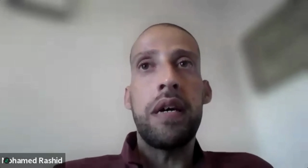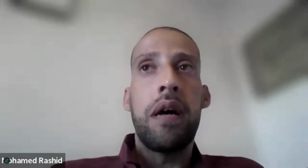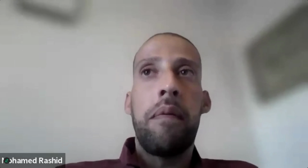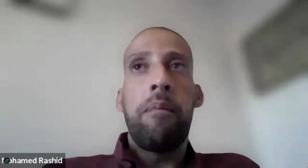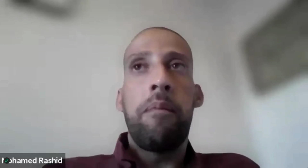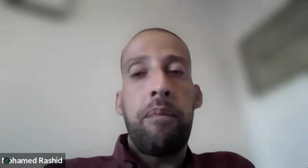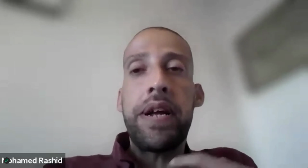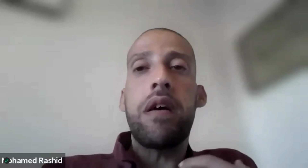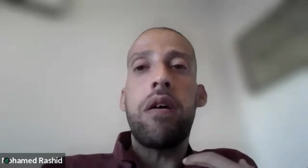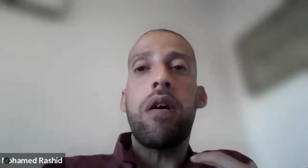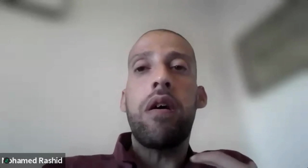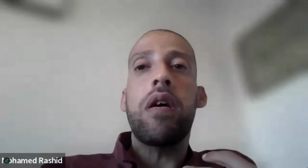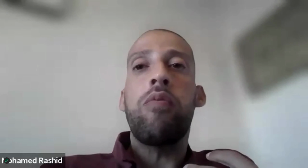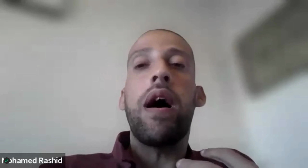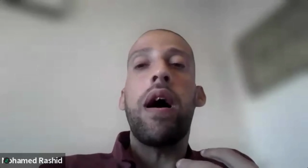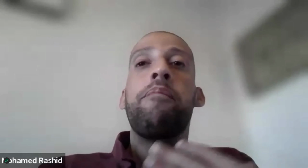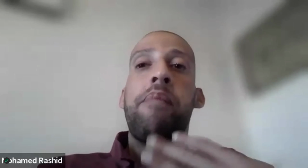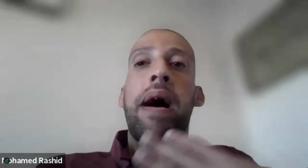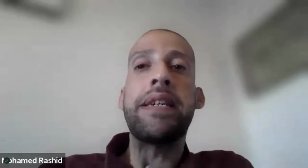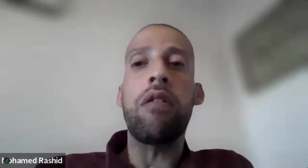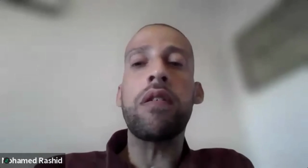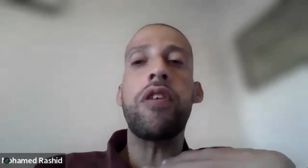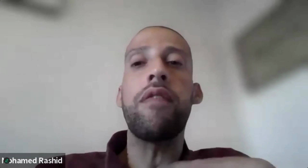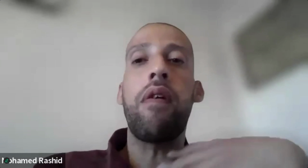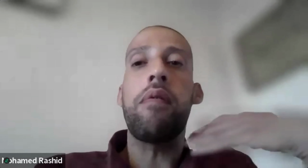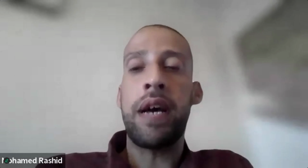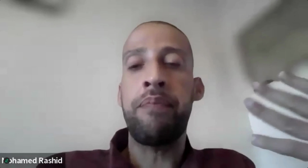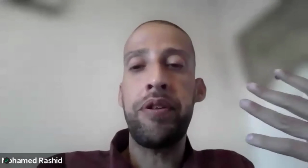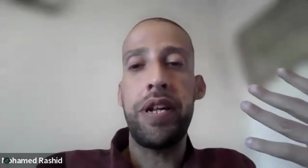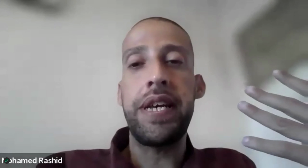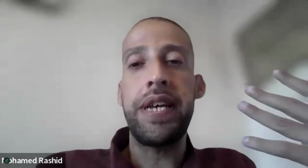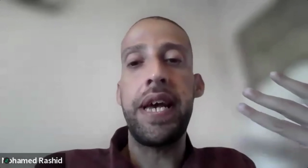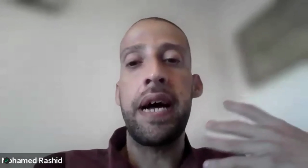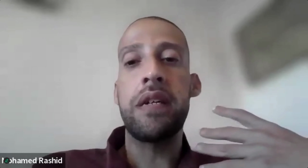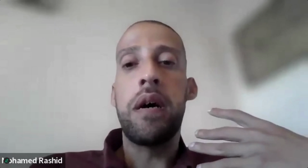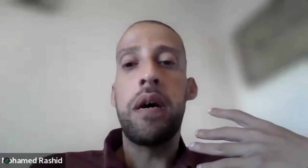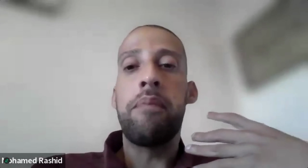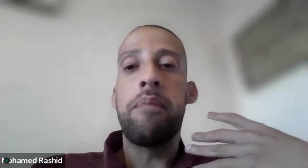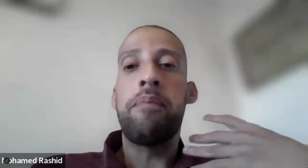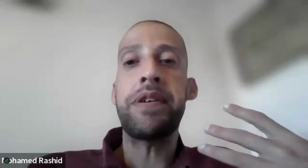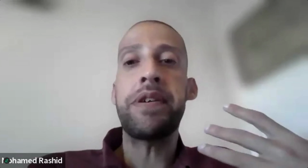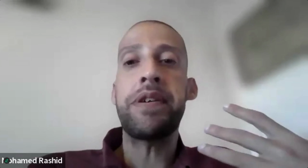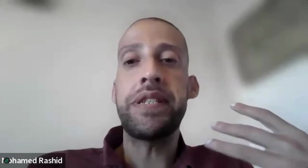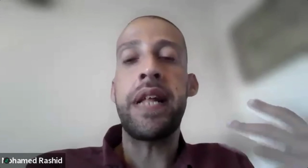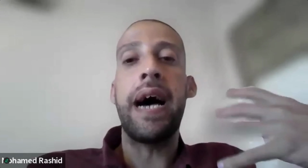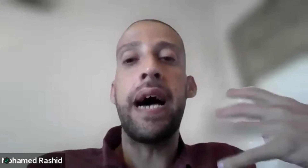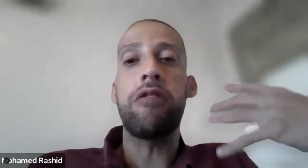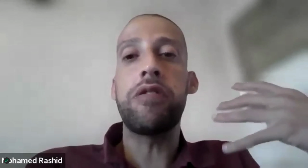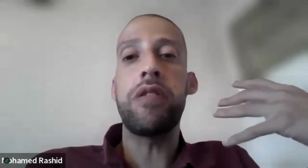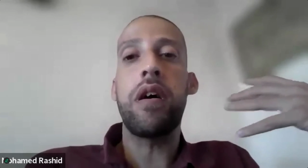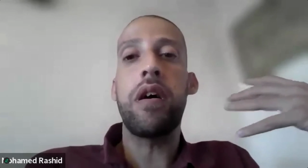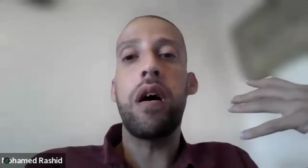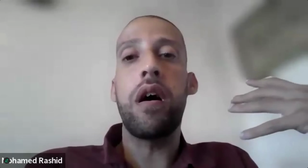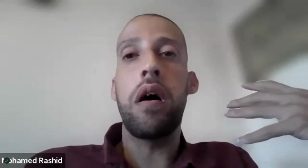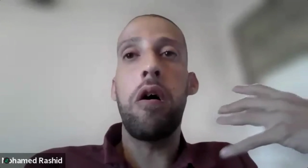to bring what my knowledge of the community and my experience that I